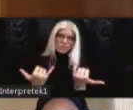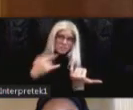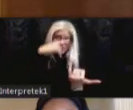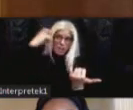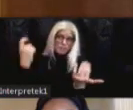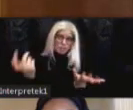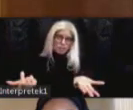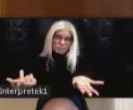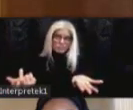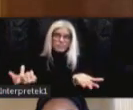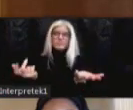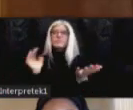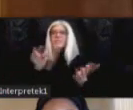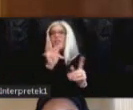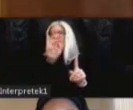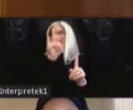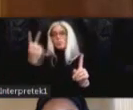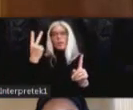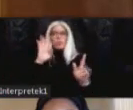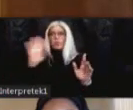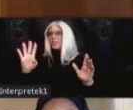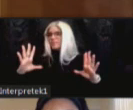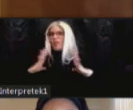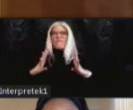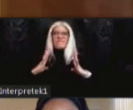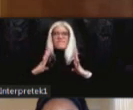12 students have off in the summer,